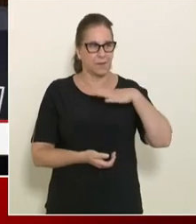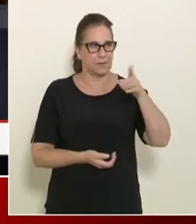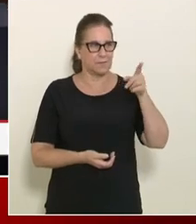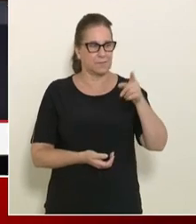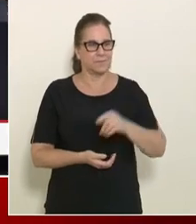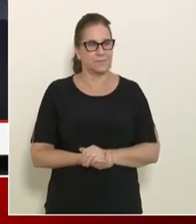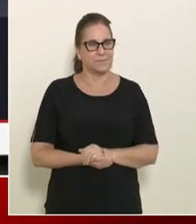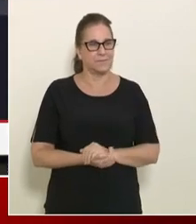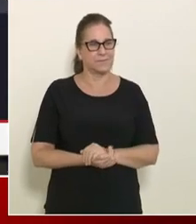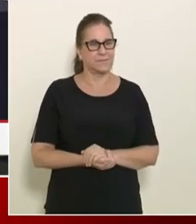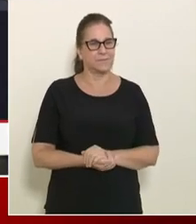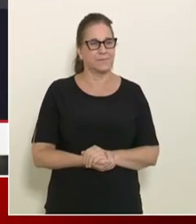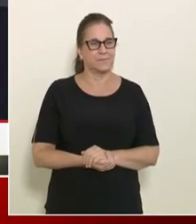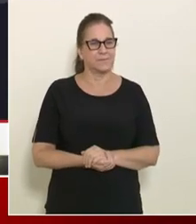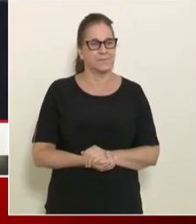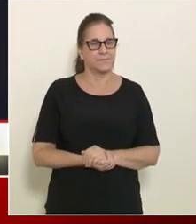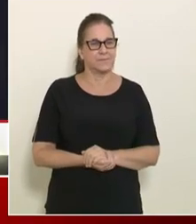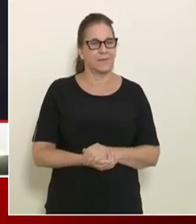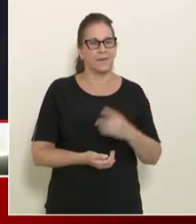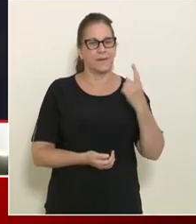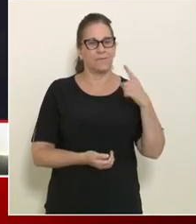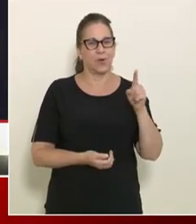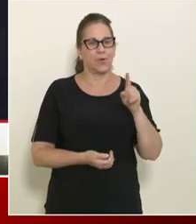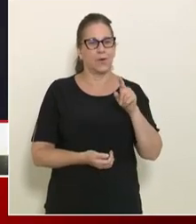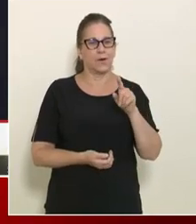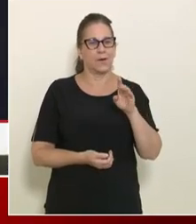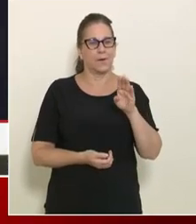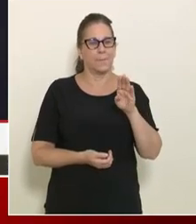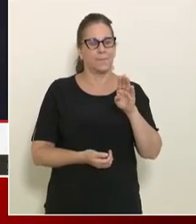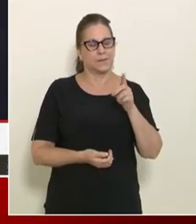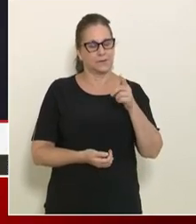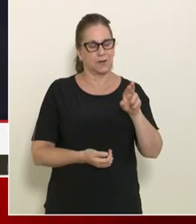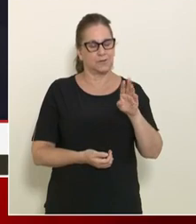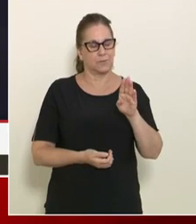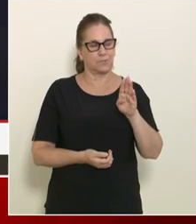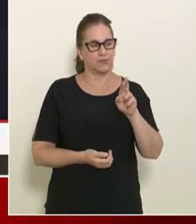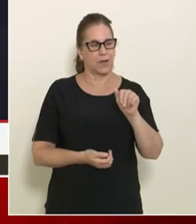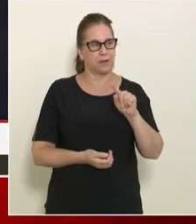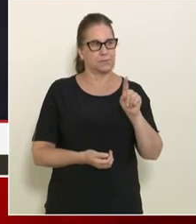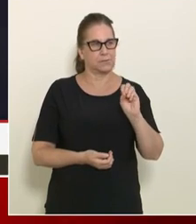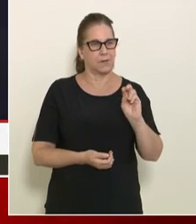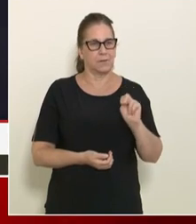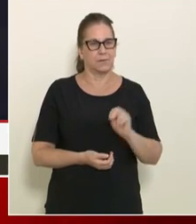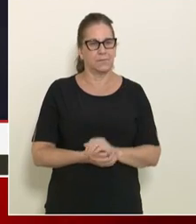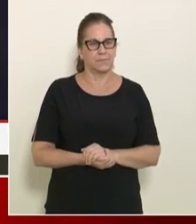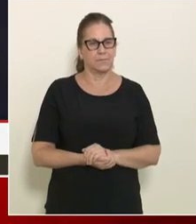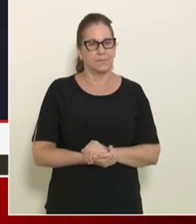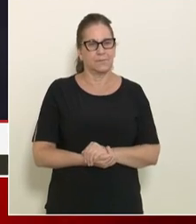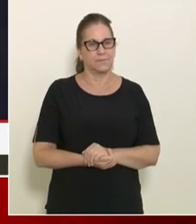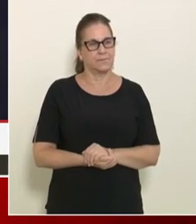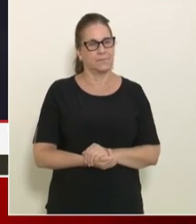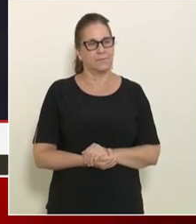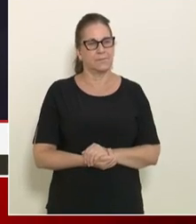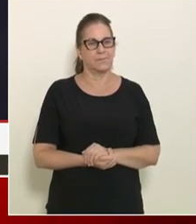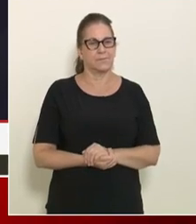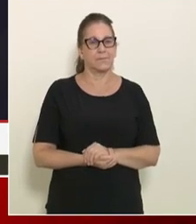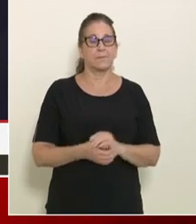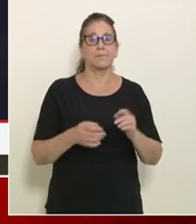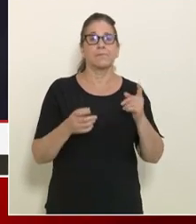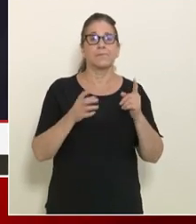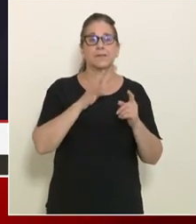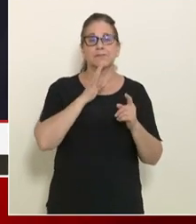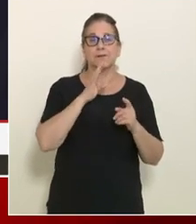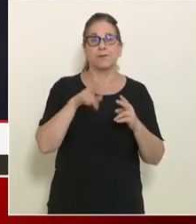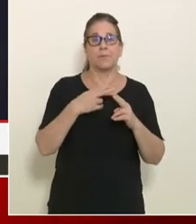Dr. Bowser, in the African American community, mental health is a stigma. It is meant that if you go to